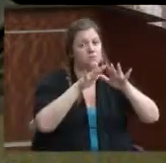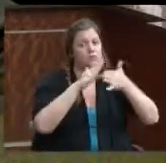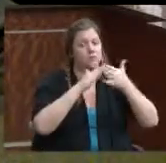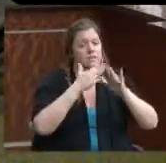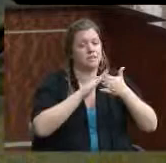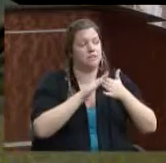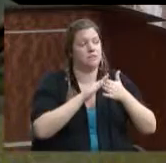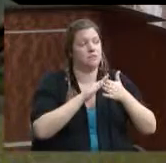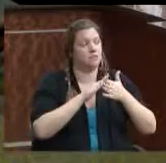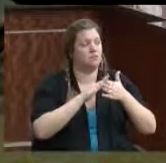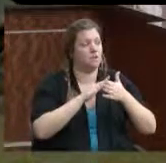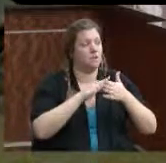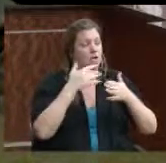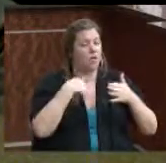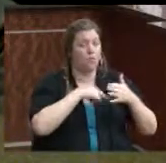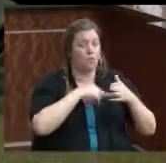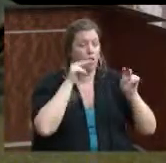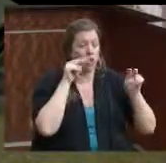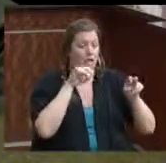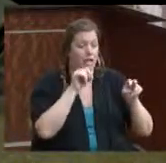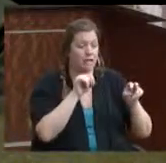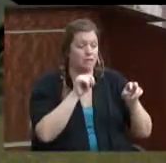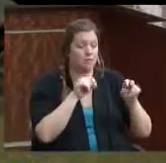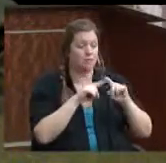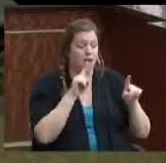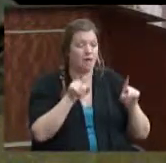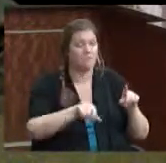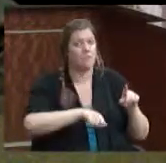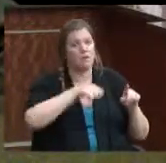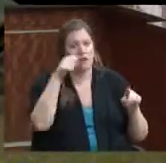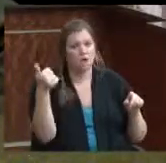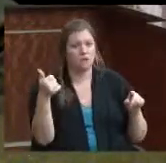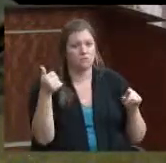that's what we are looking at. Everything else,